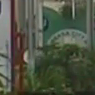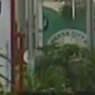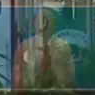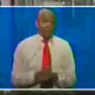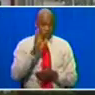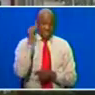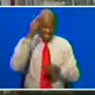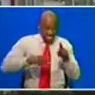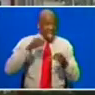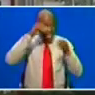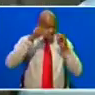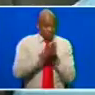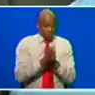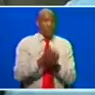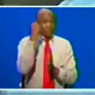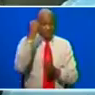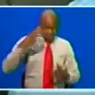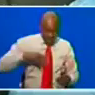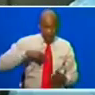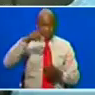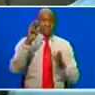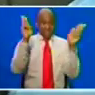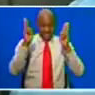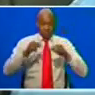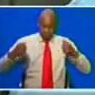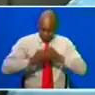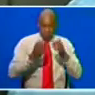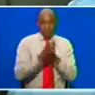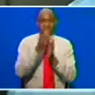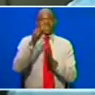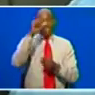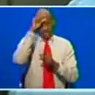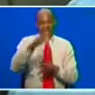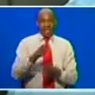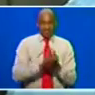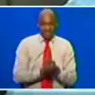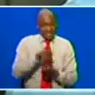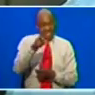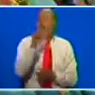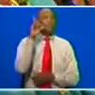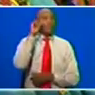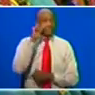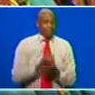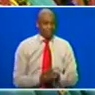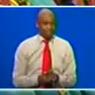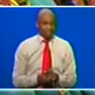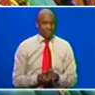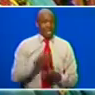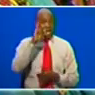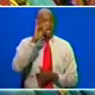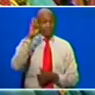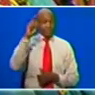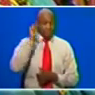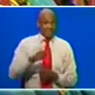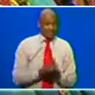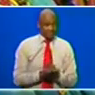In this year's election, at least 5 people are raring to face off with the incumbent for the hot seat here in Mombasa. IBC itself must act